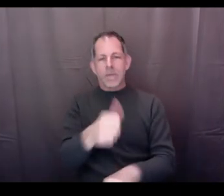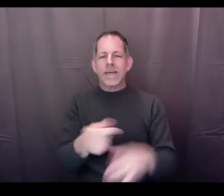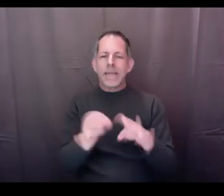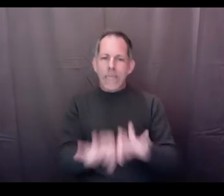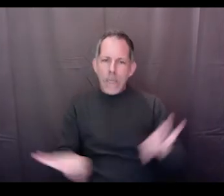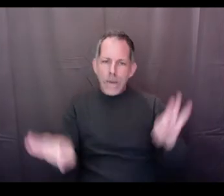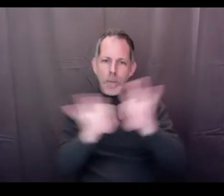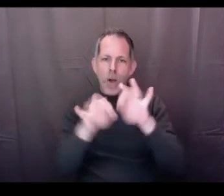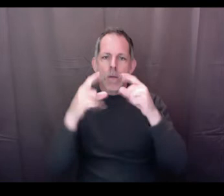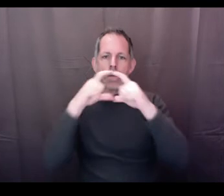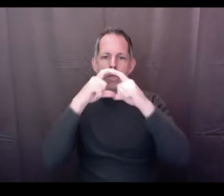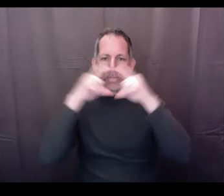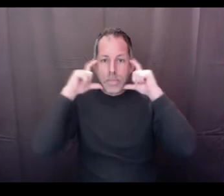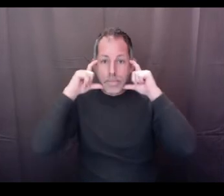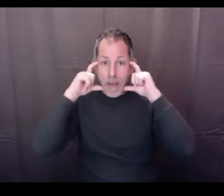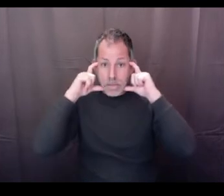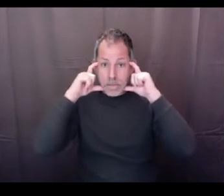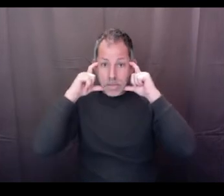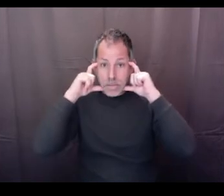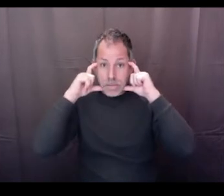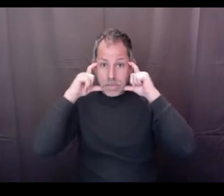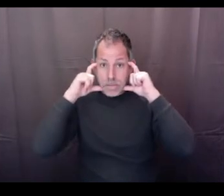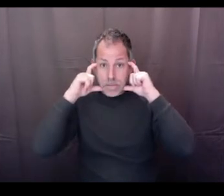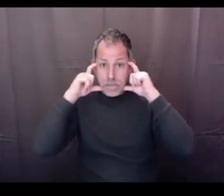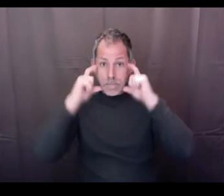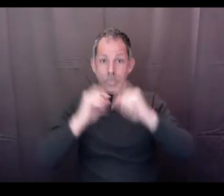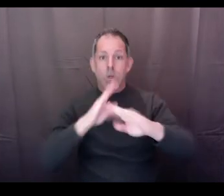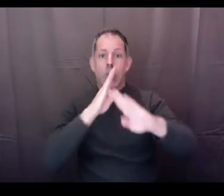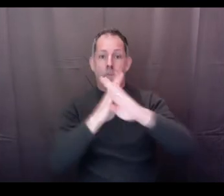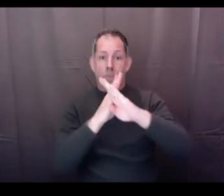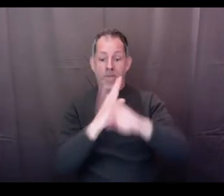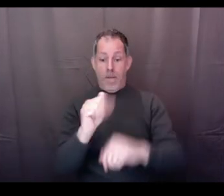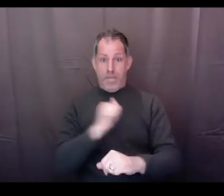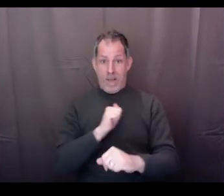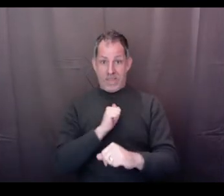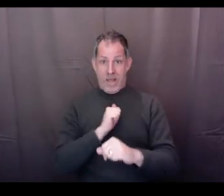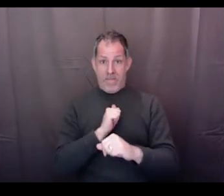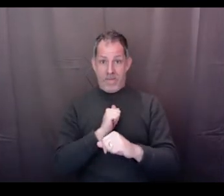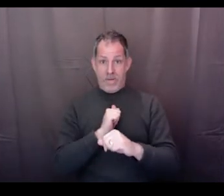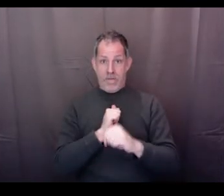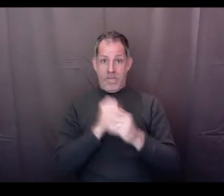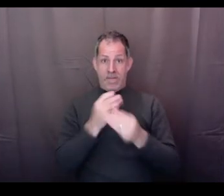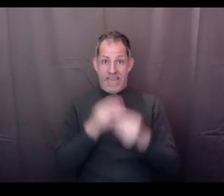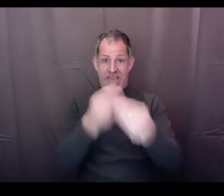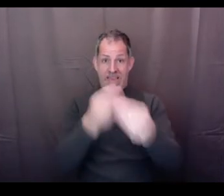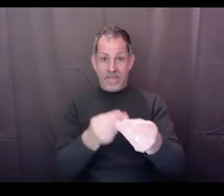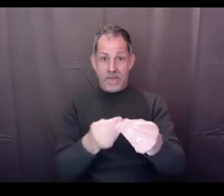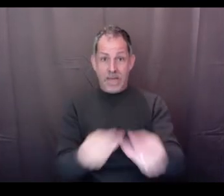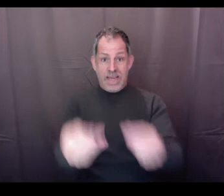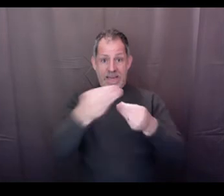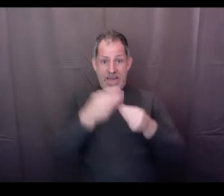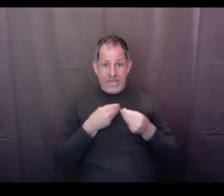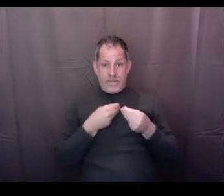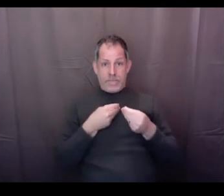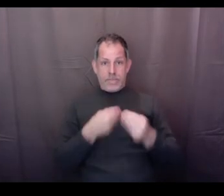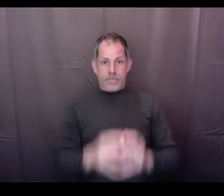in. Cloth face coverings don't do so well in terms of protecting me against others. There's some protection, but it's